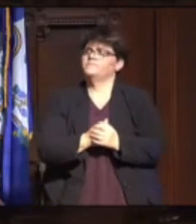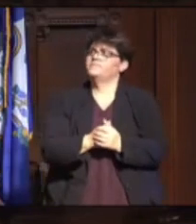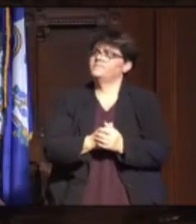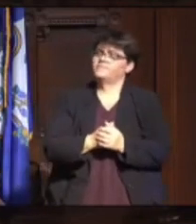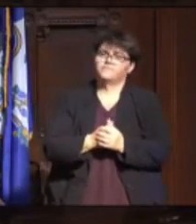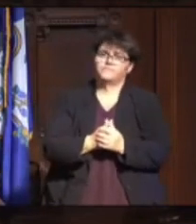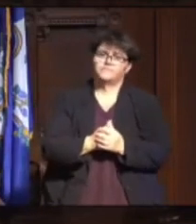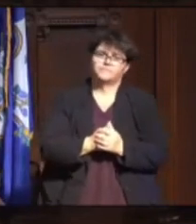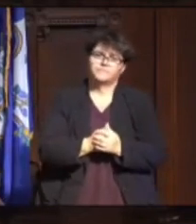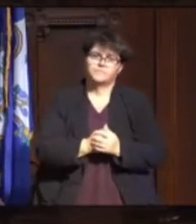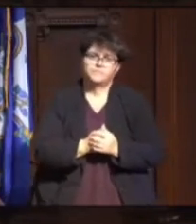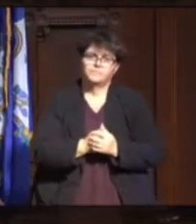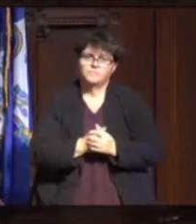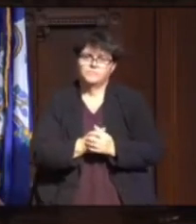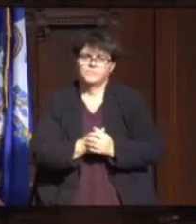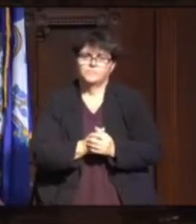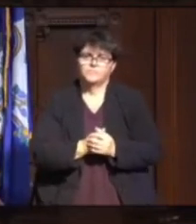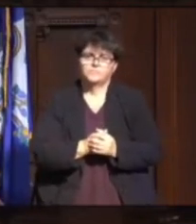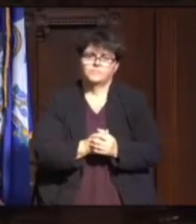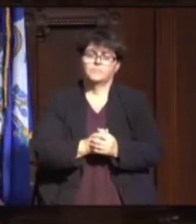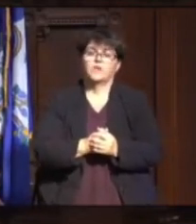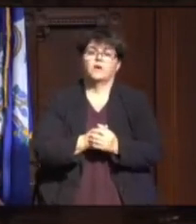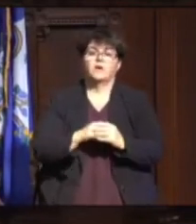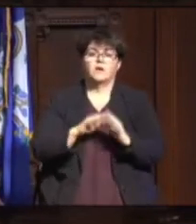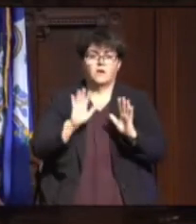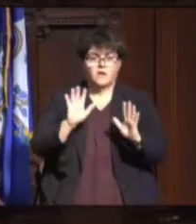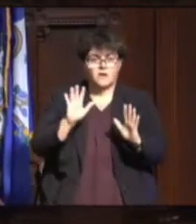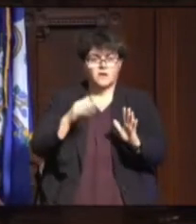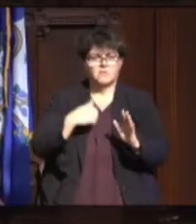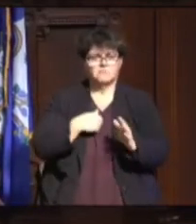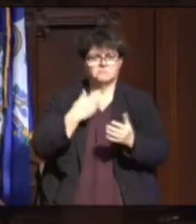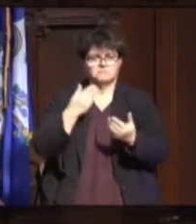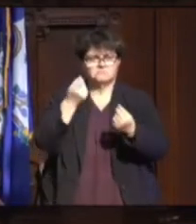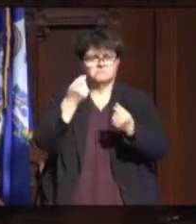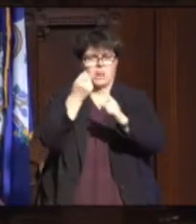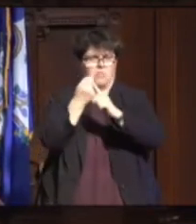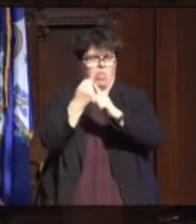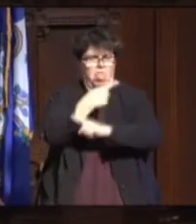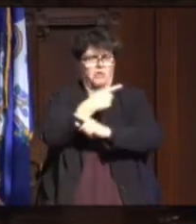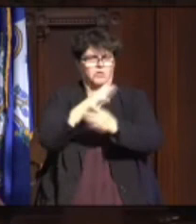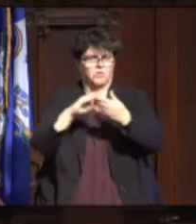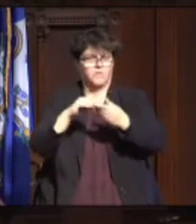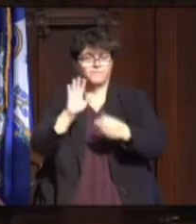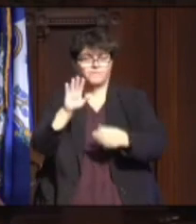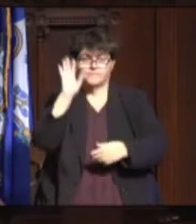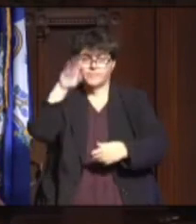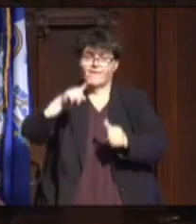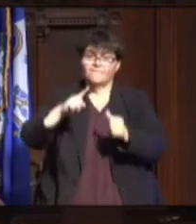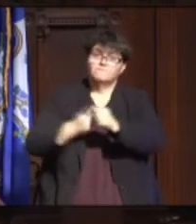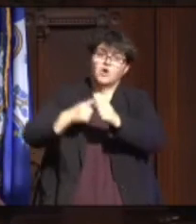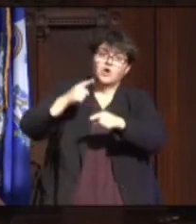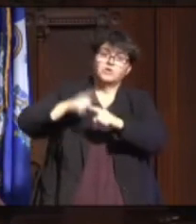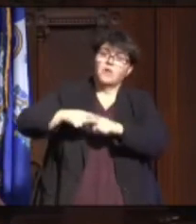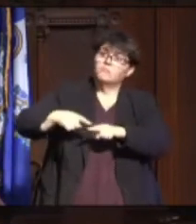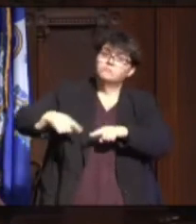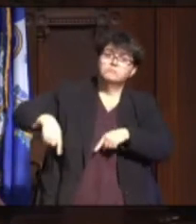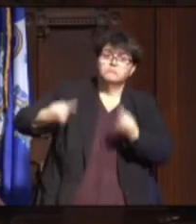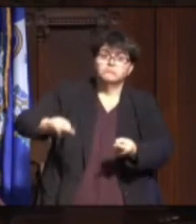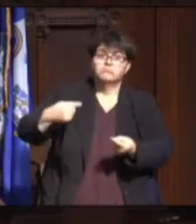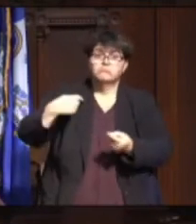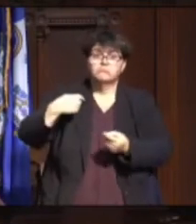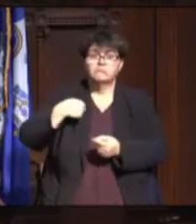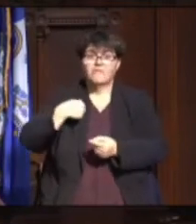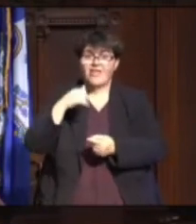Just as an aside, I can tell you that for the first time in recorded history, this is the one issue where Ann Hughes and